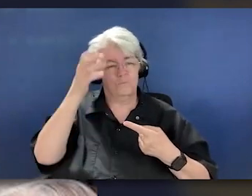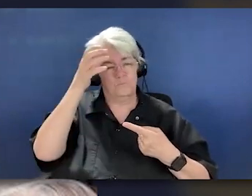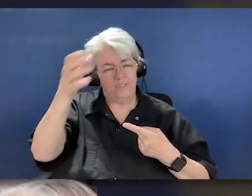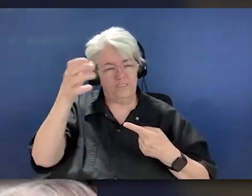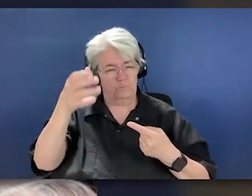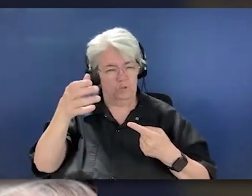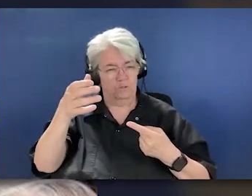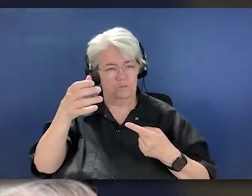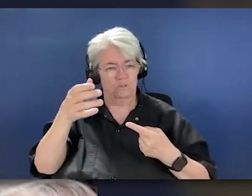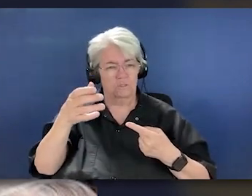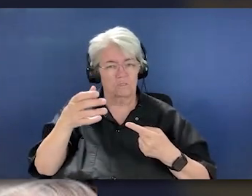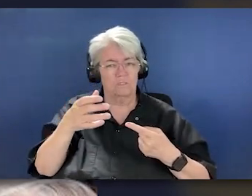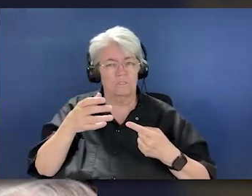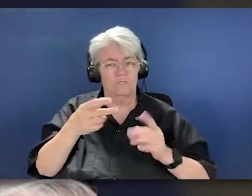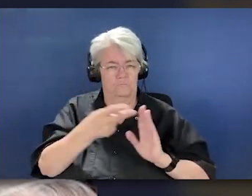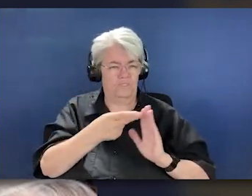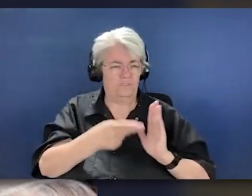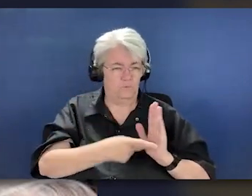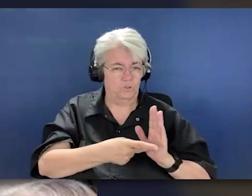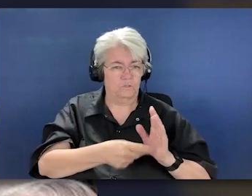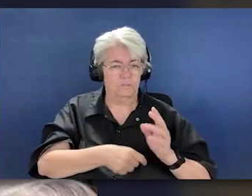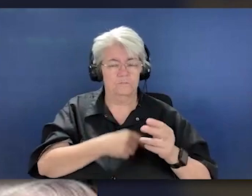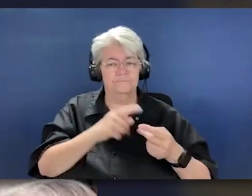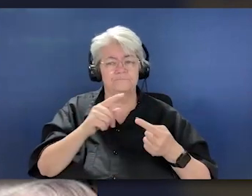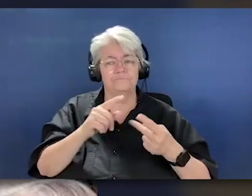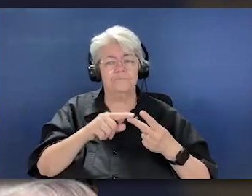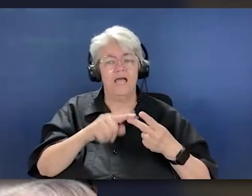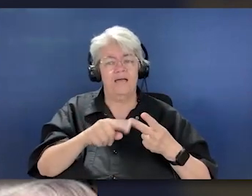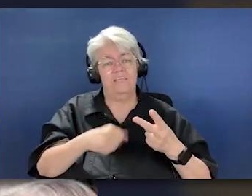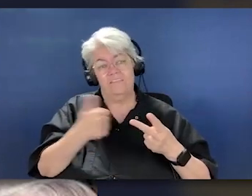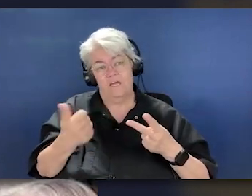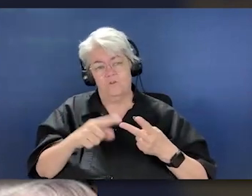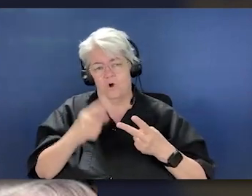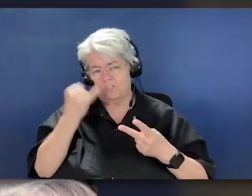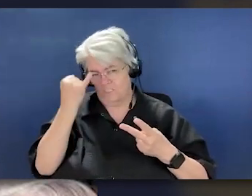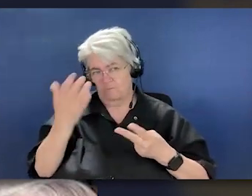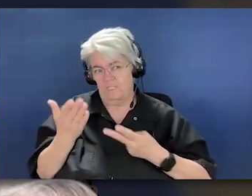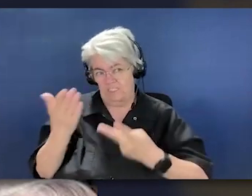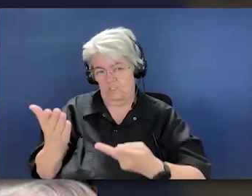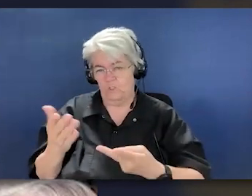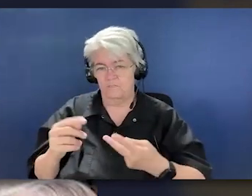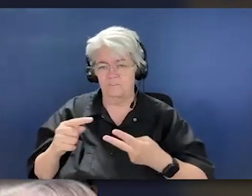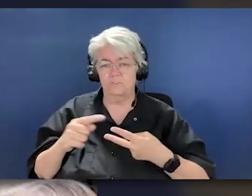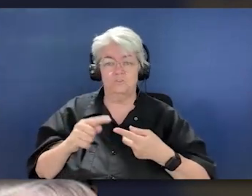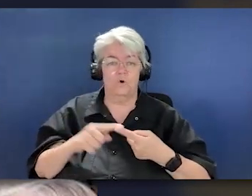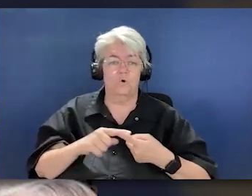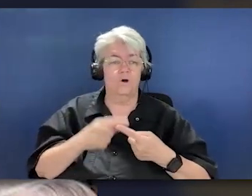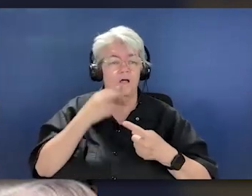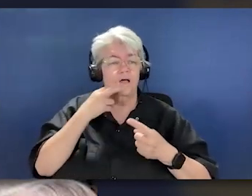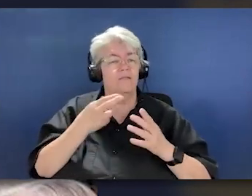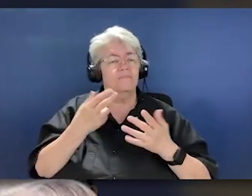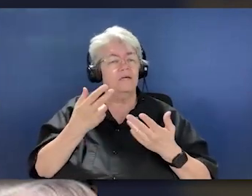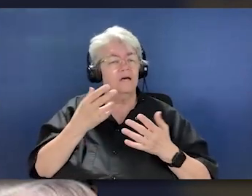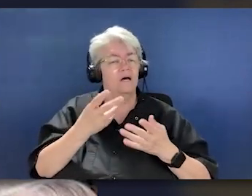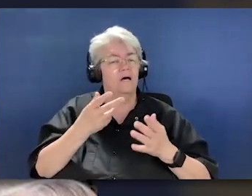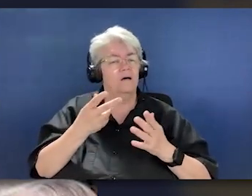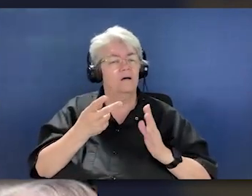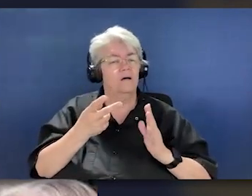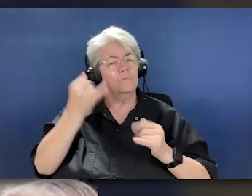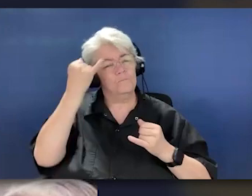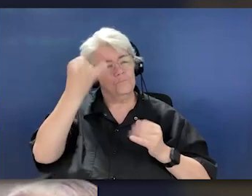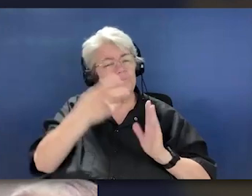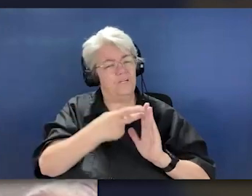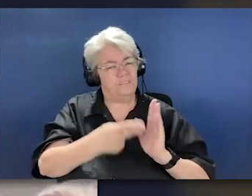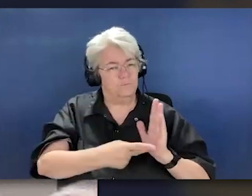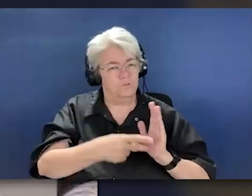we've gravitated toward, and the other has to do with some specific initiatives. So in terms of principles, we really